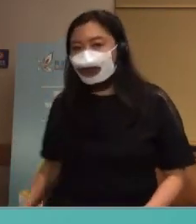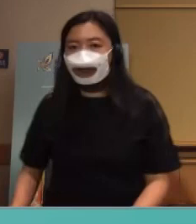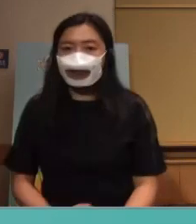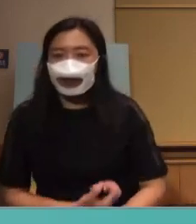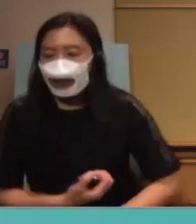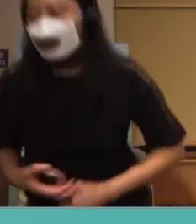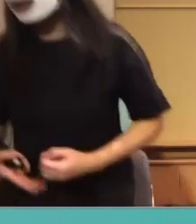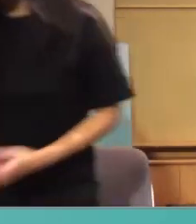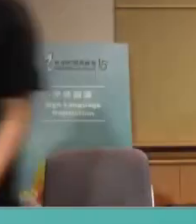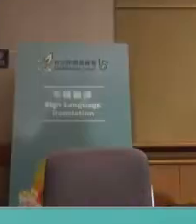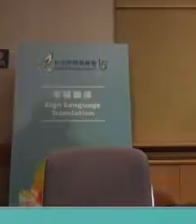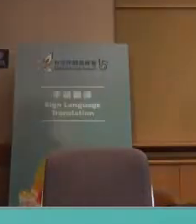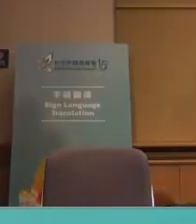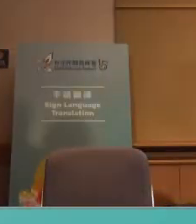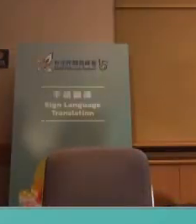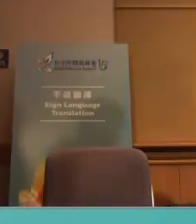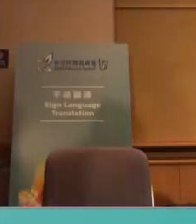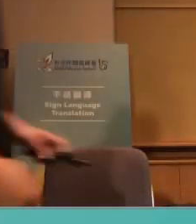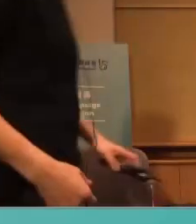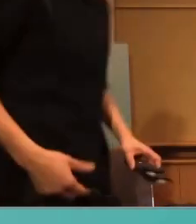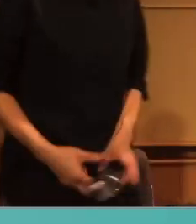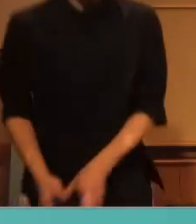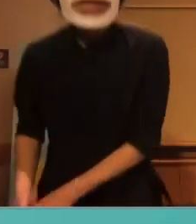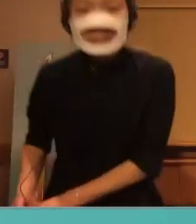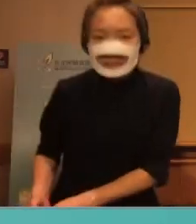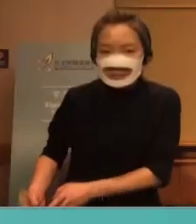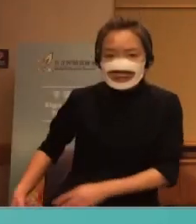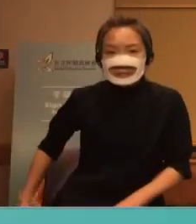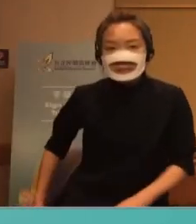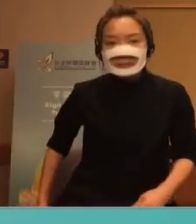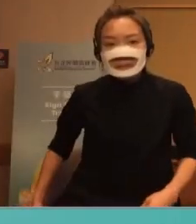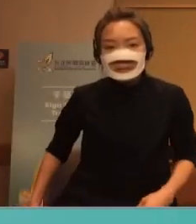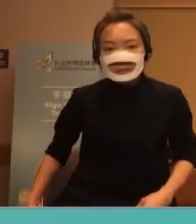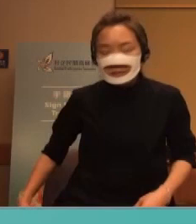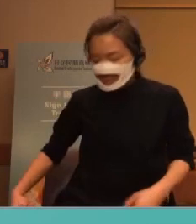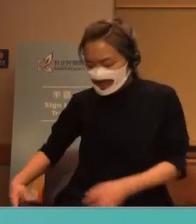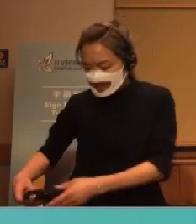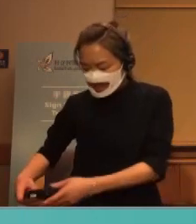One question. Okay. Yeah, just one question before we move on.